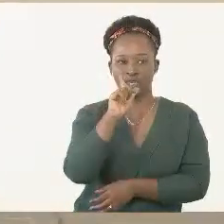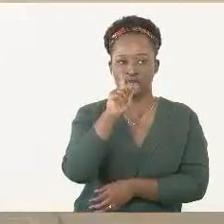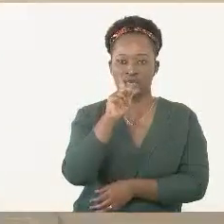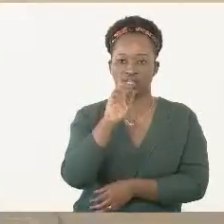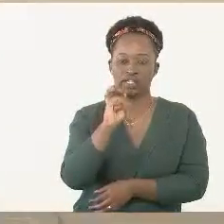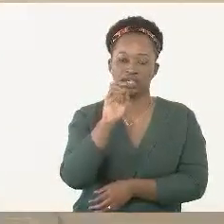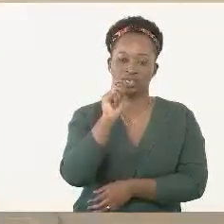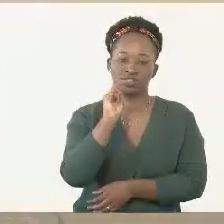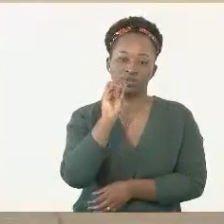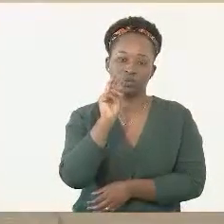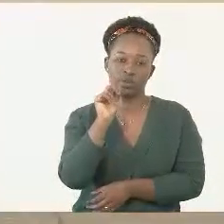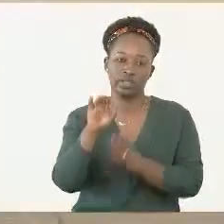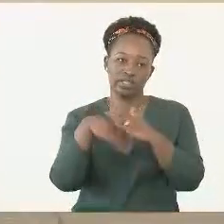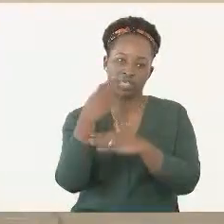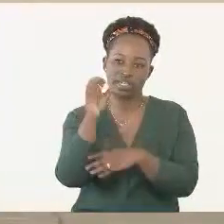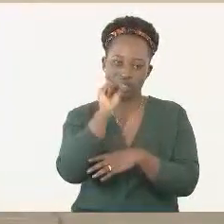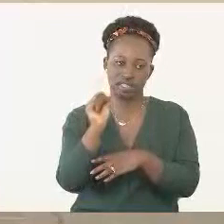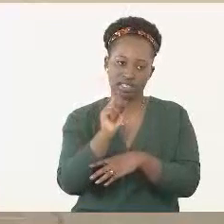skeleton supports the body.